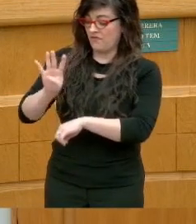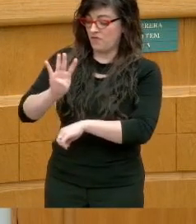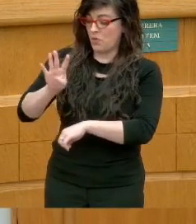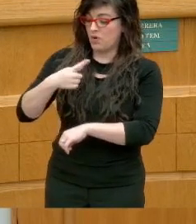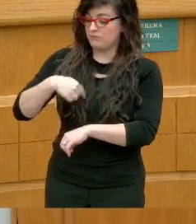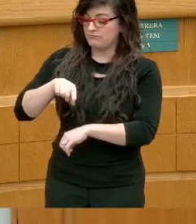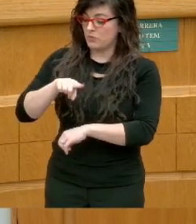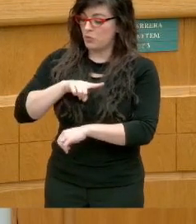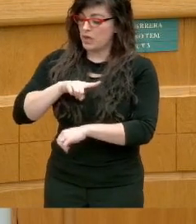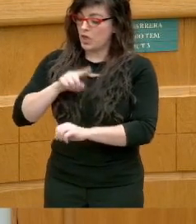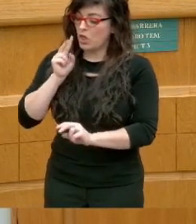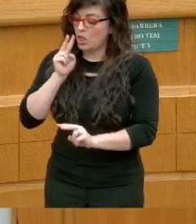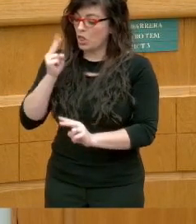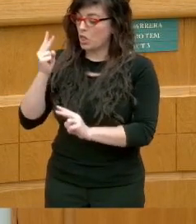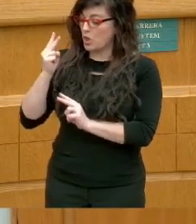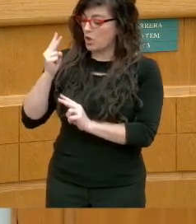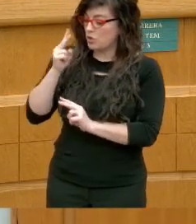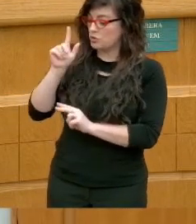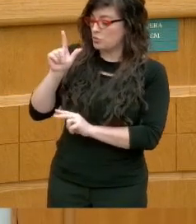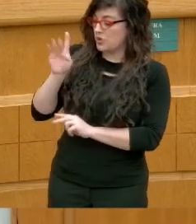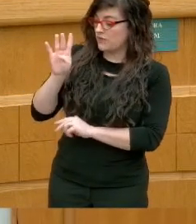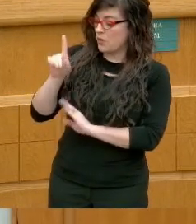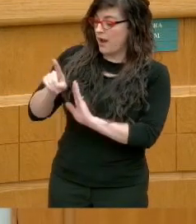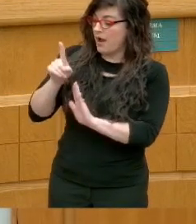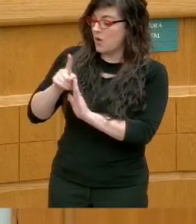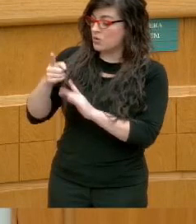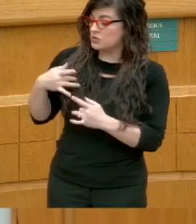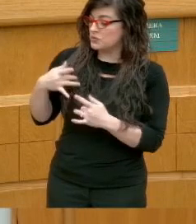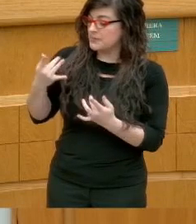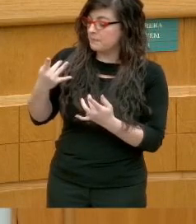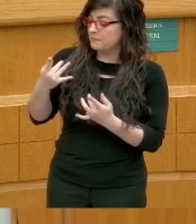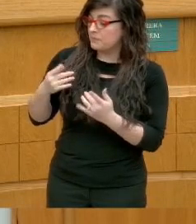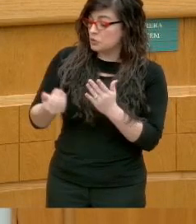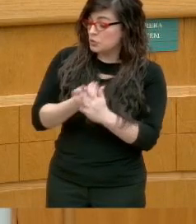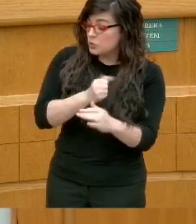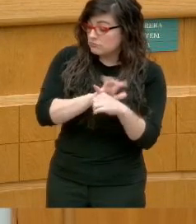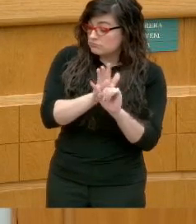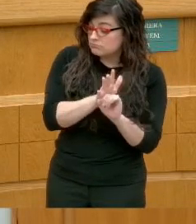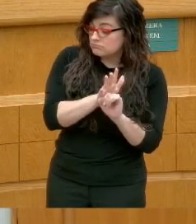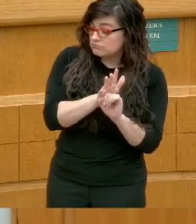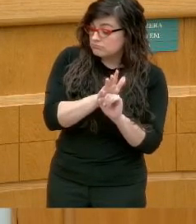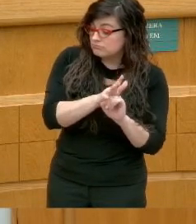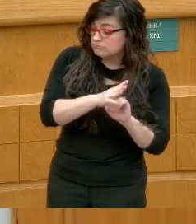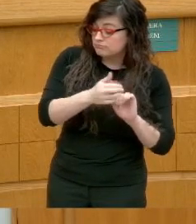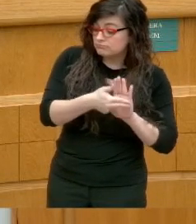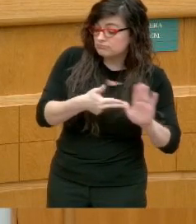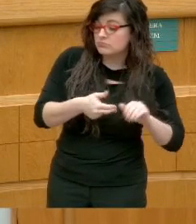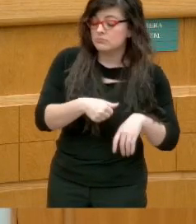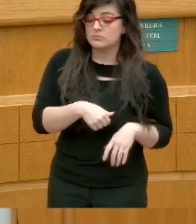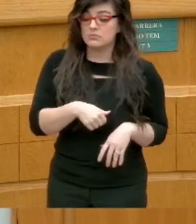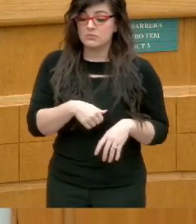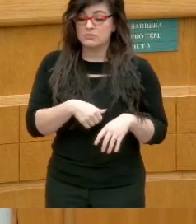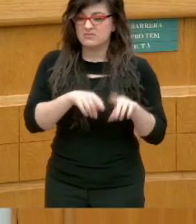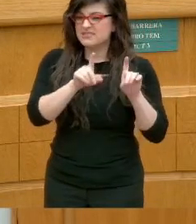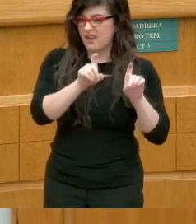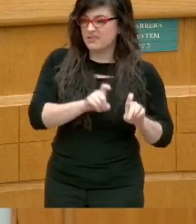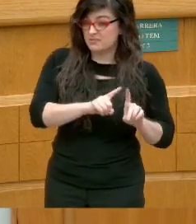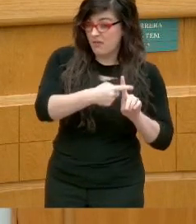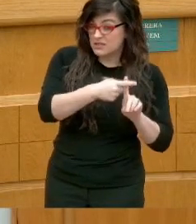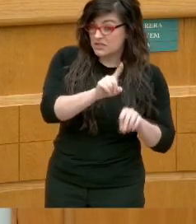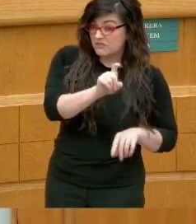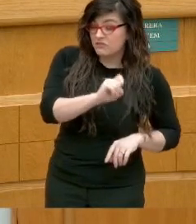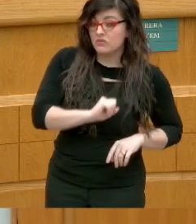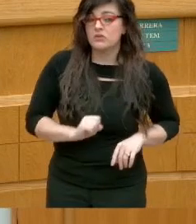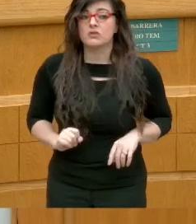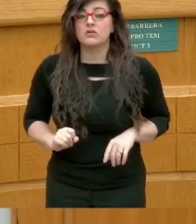at the past 24 hours and see what new cases, if any, we have had in Nueces County from our testing. We also look